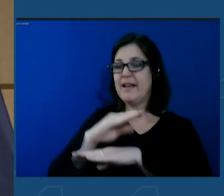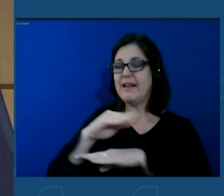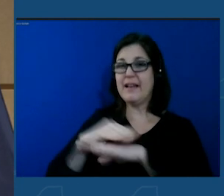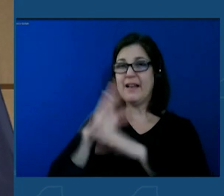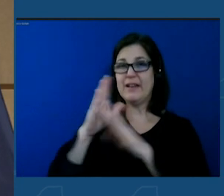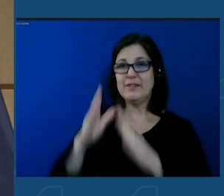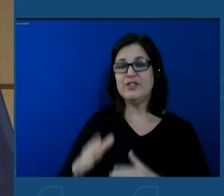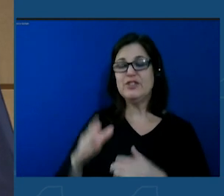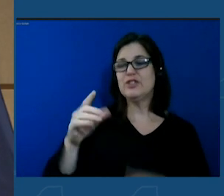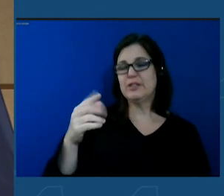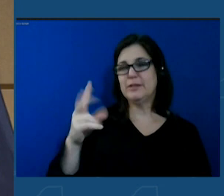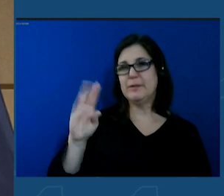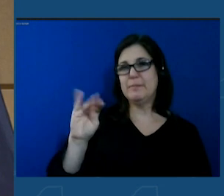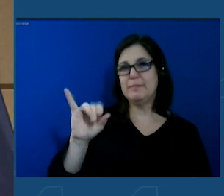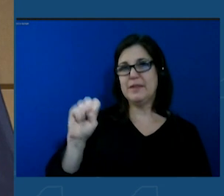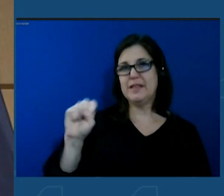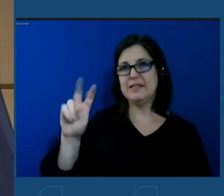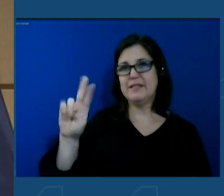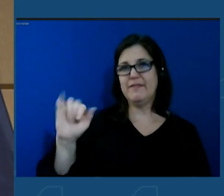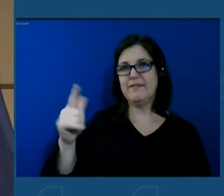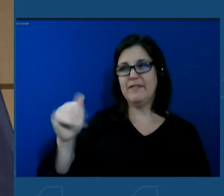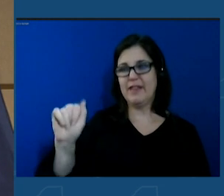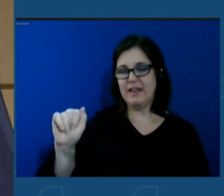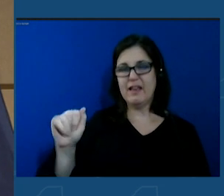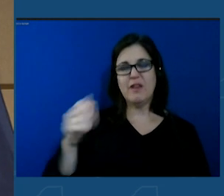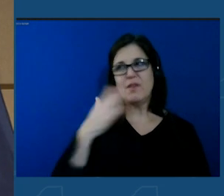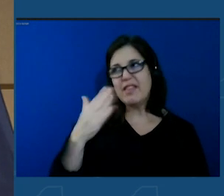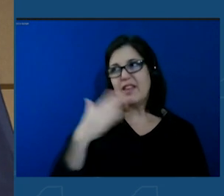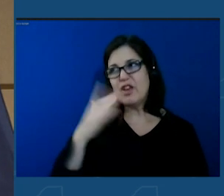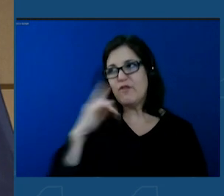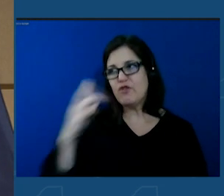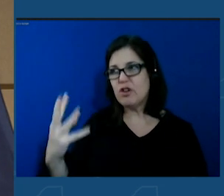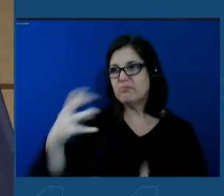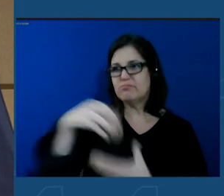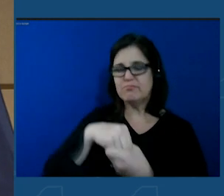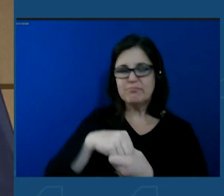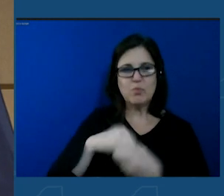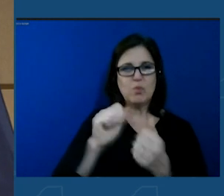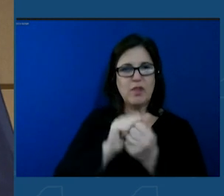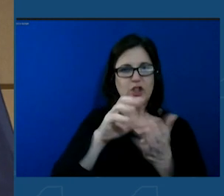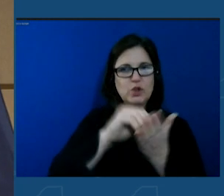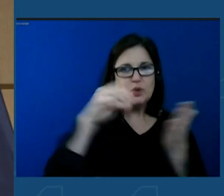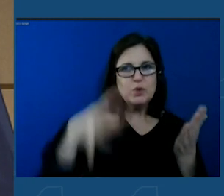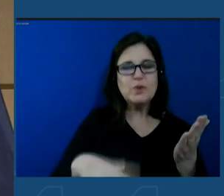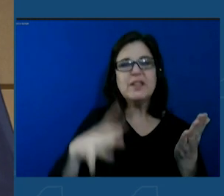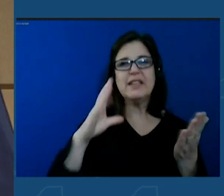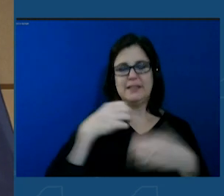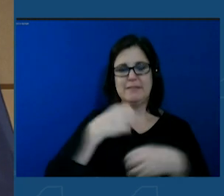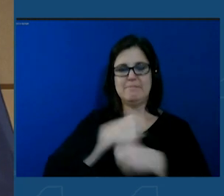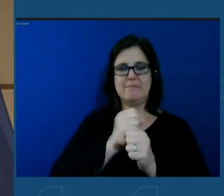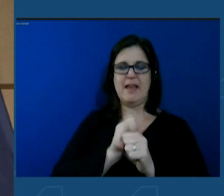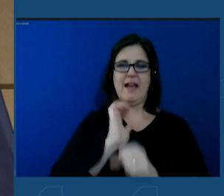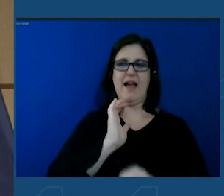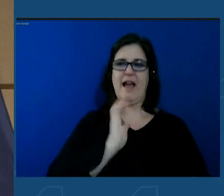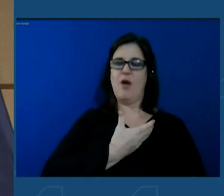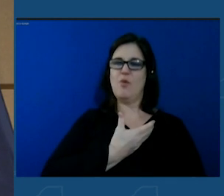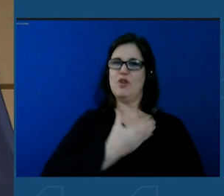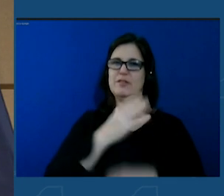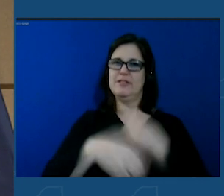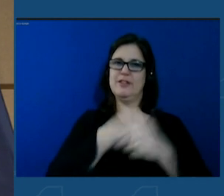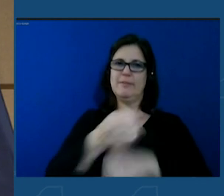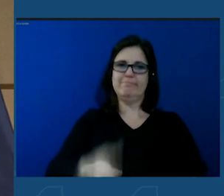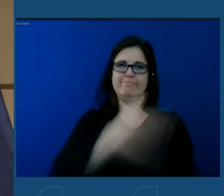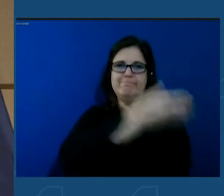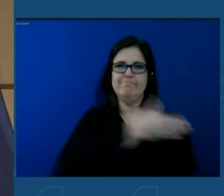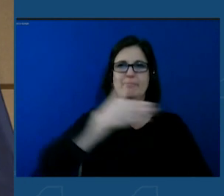to interact with the students and make our high school year a lot better. Like it was said before, adults, they really play a role